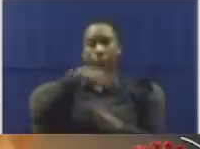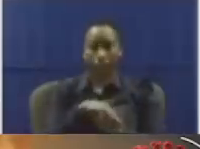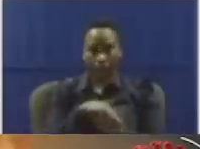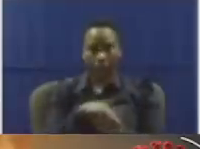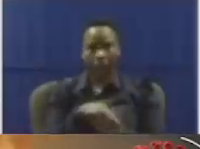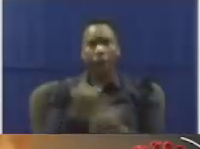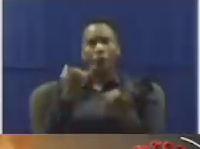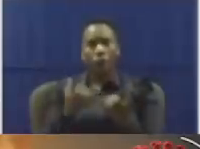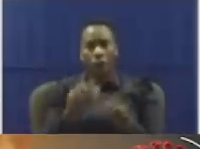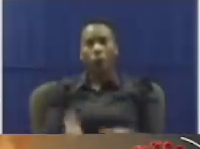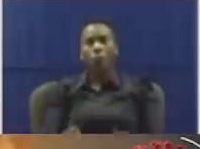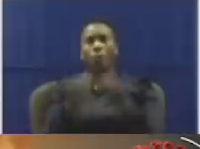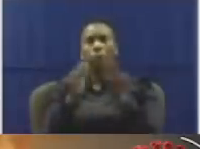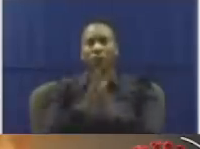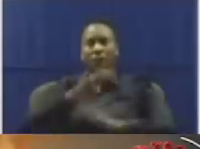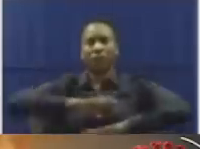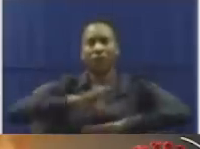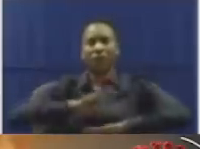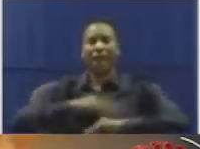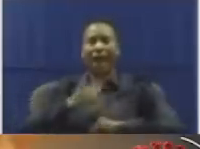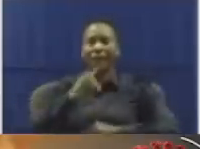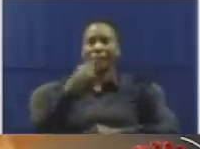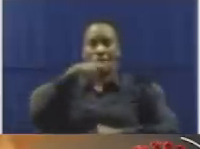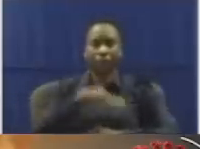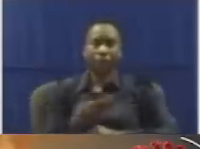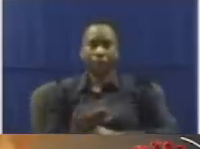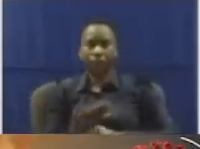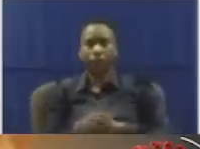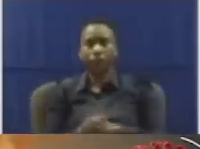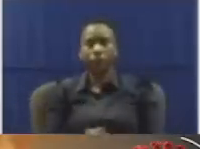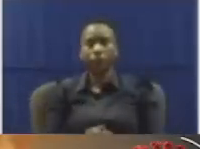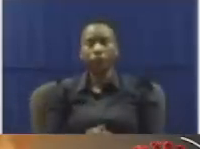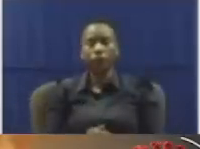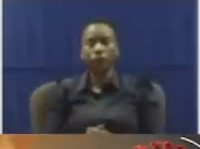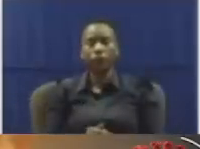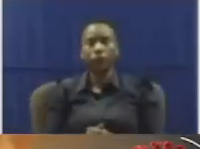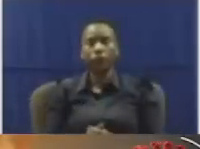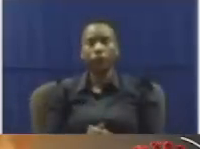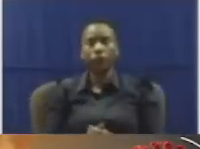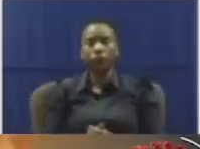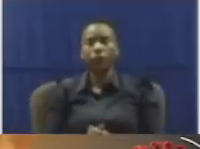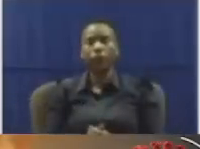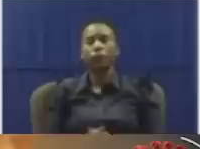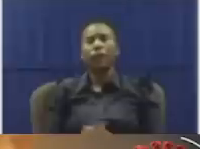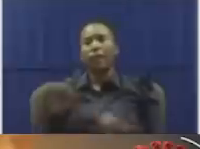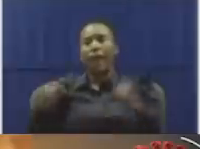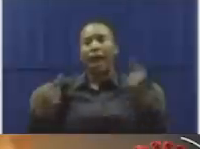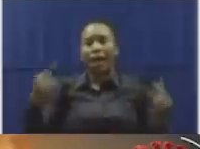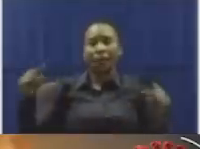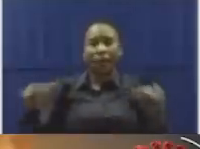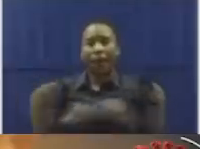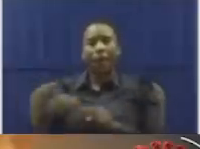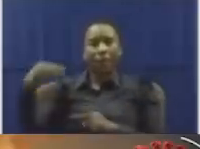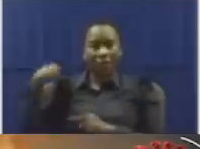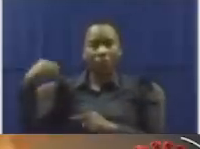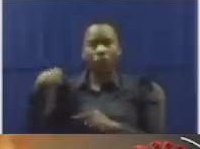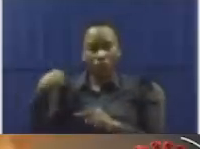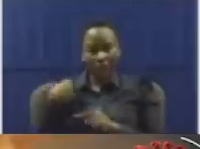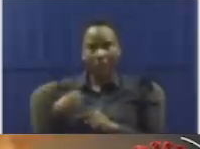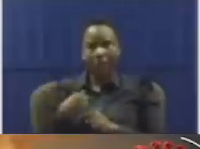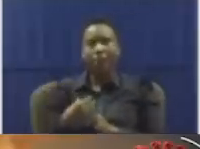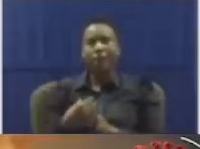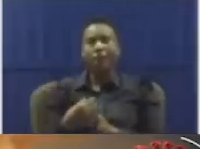to receive a satisfactory answer. Why should every other ministry be subject to the parliamentary oversight of